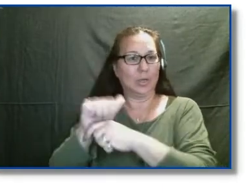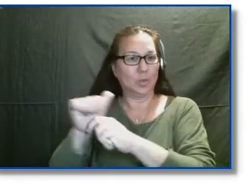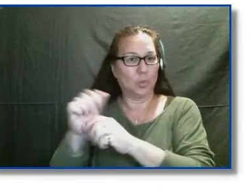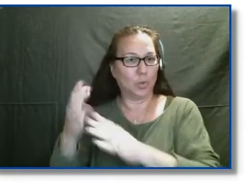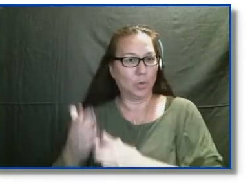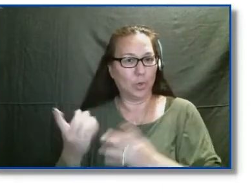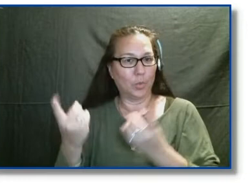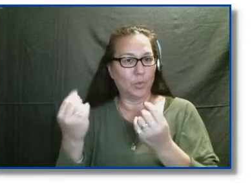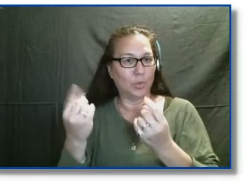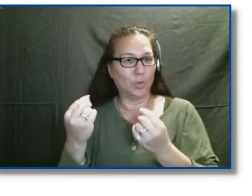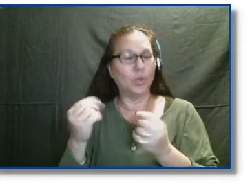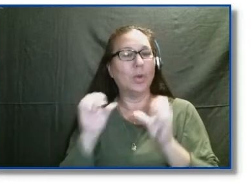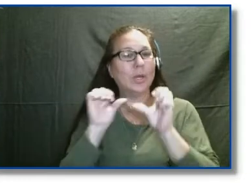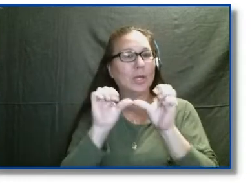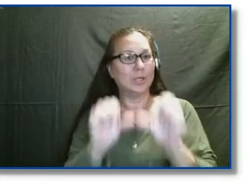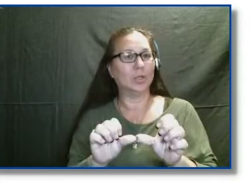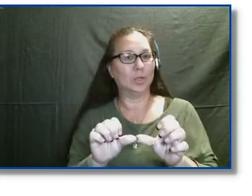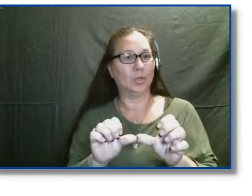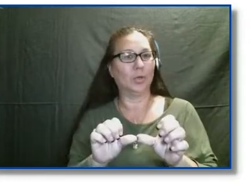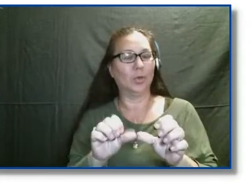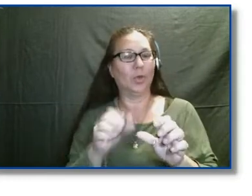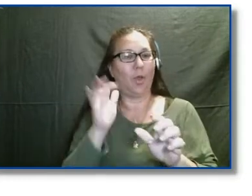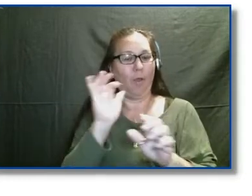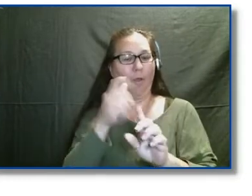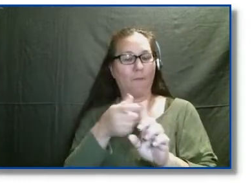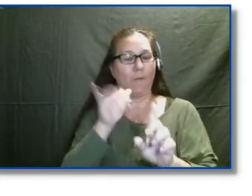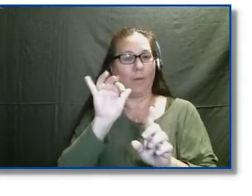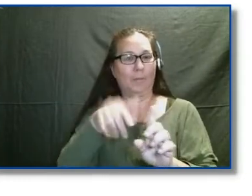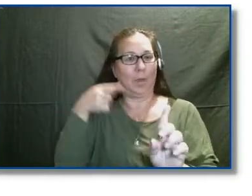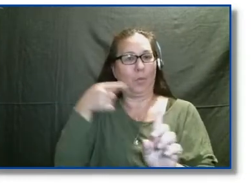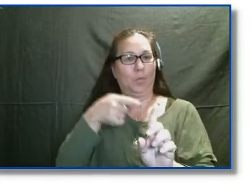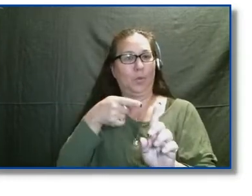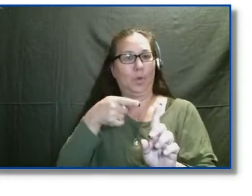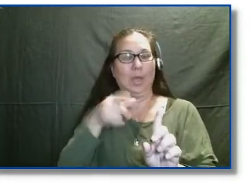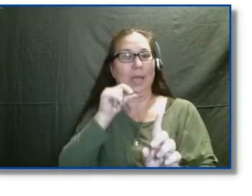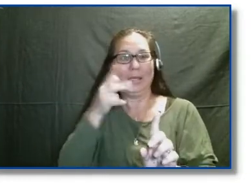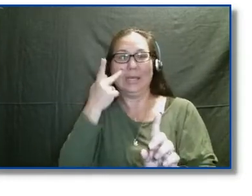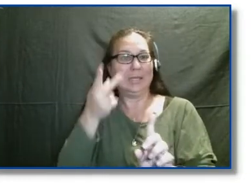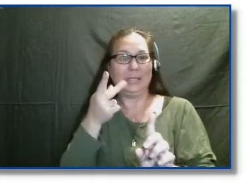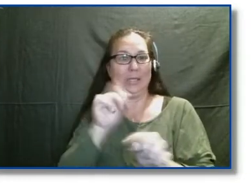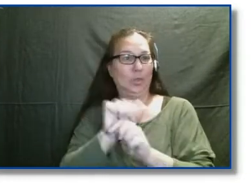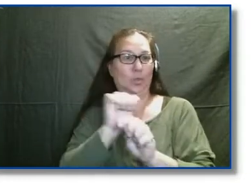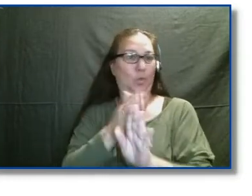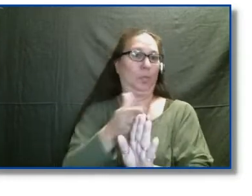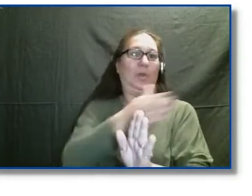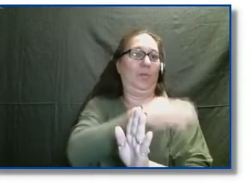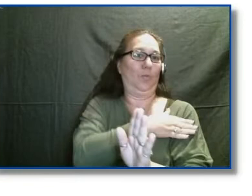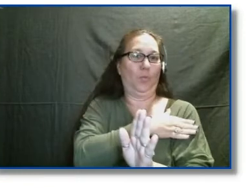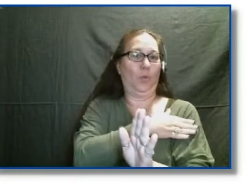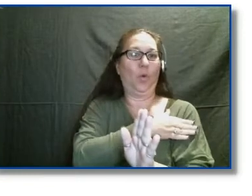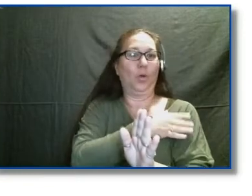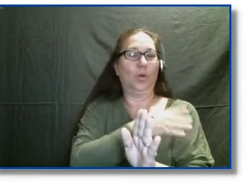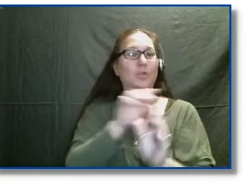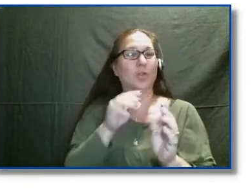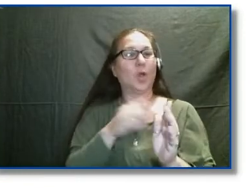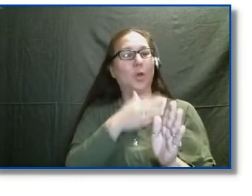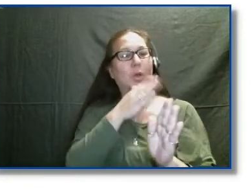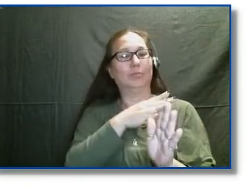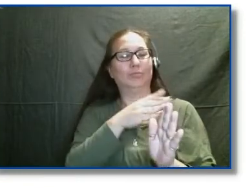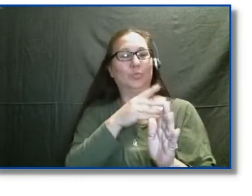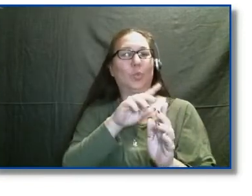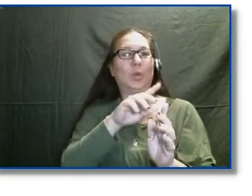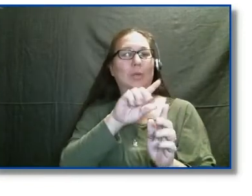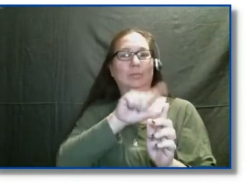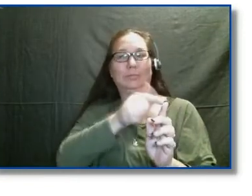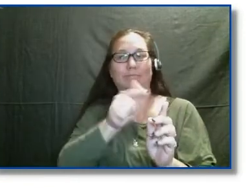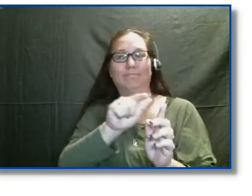they could continue from that point, but they didn't see the work of the others. And so this became all one